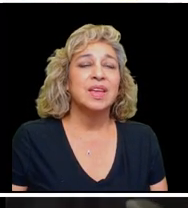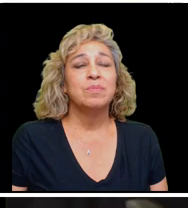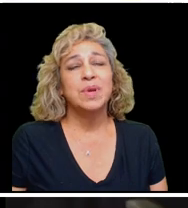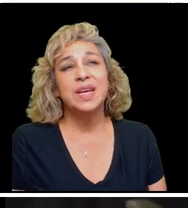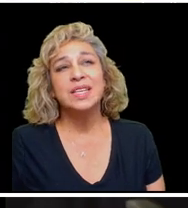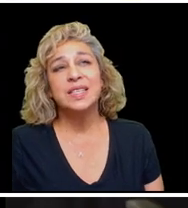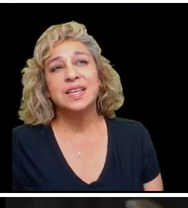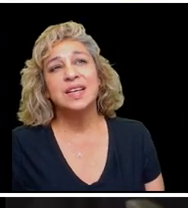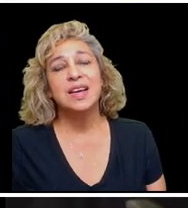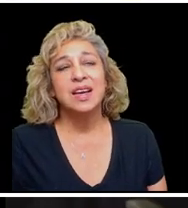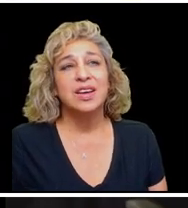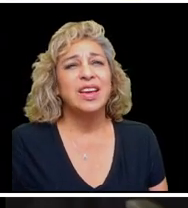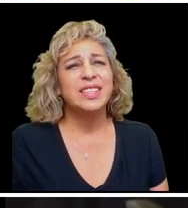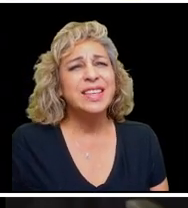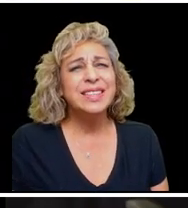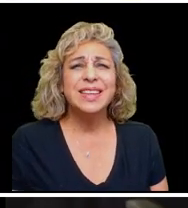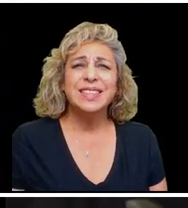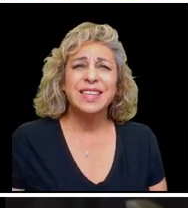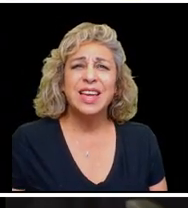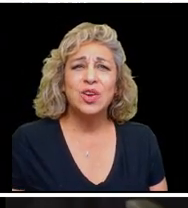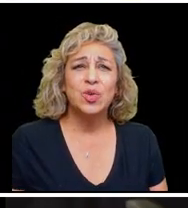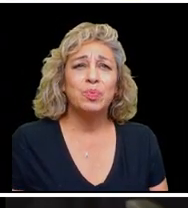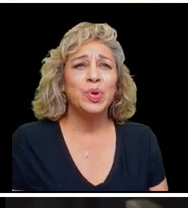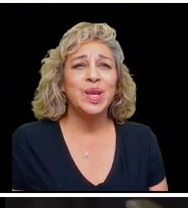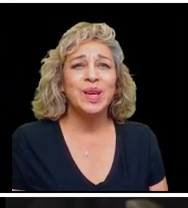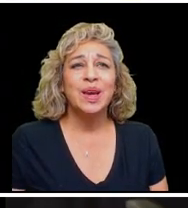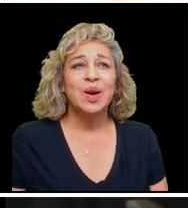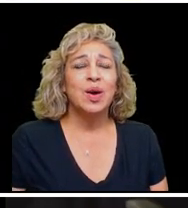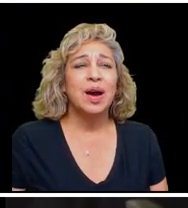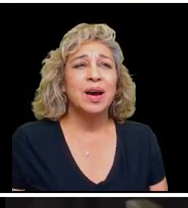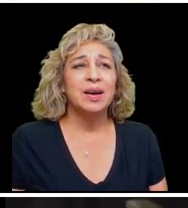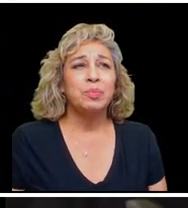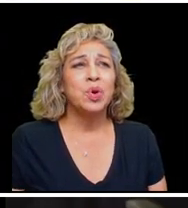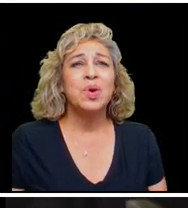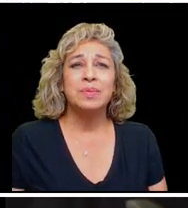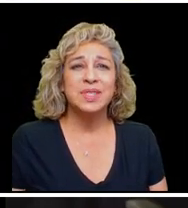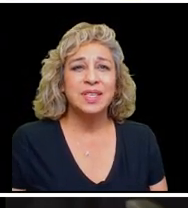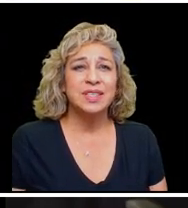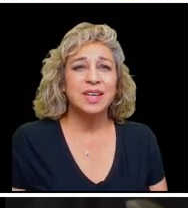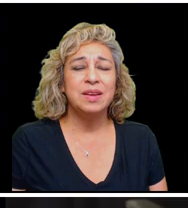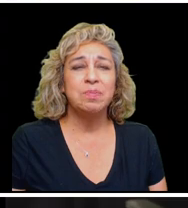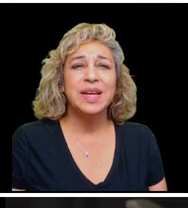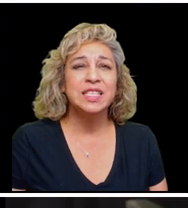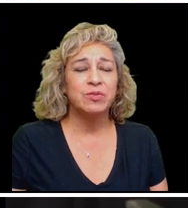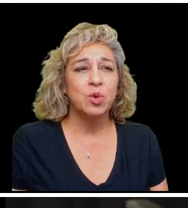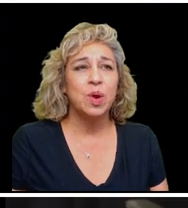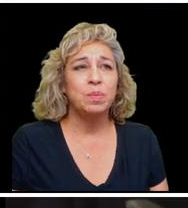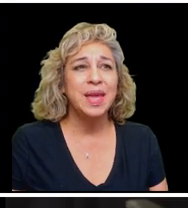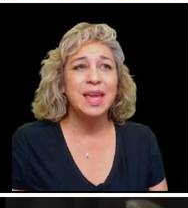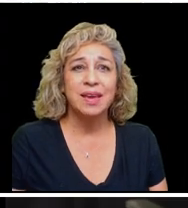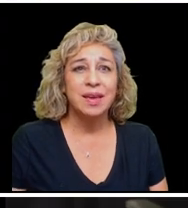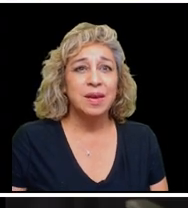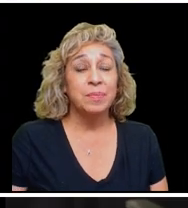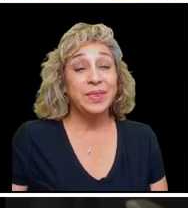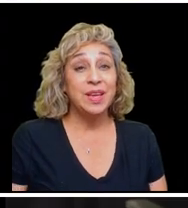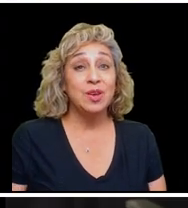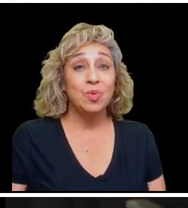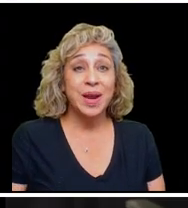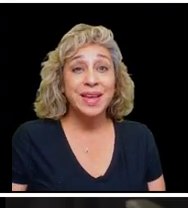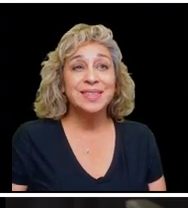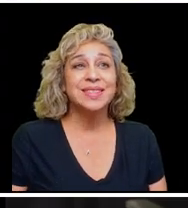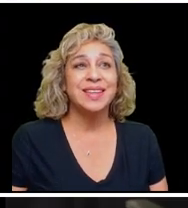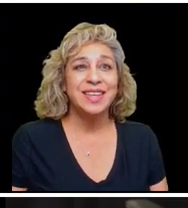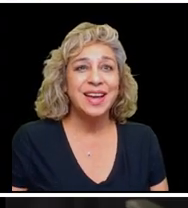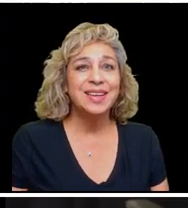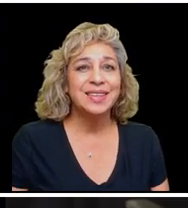but he said it's easy to say you're putting programs in in place for well being but then